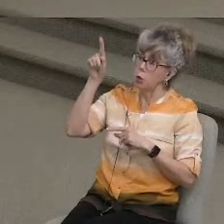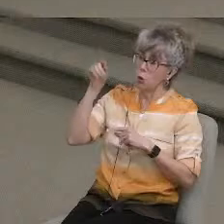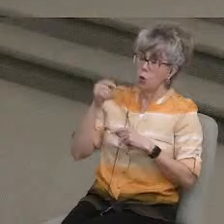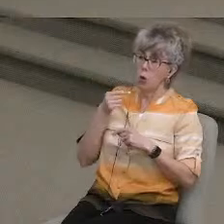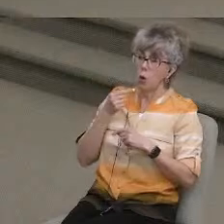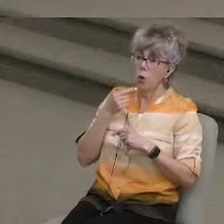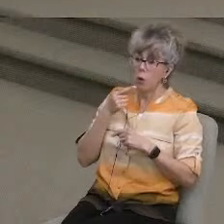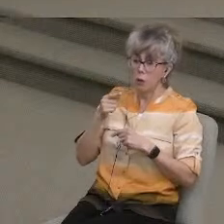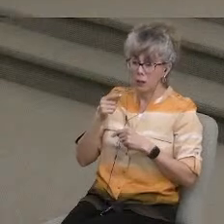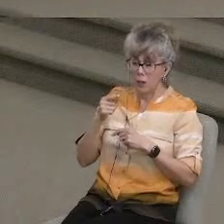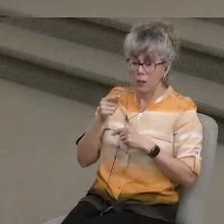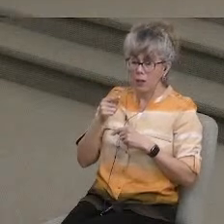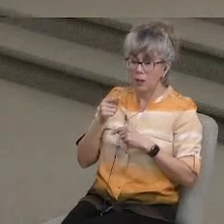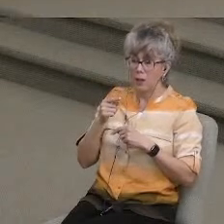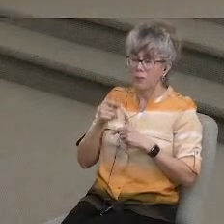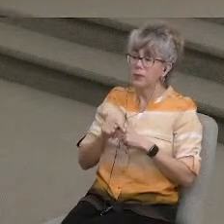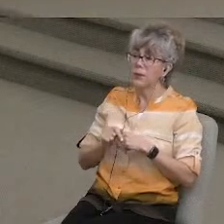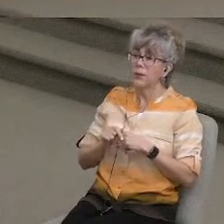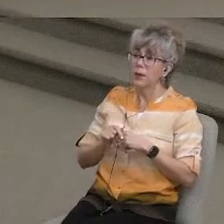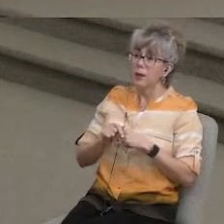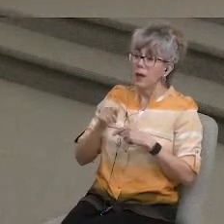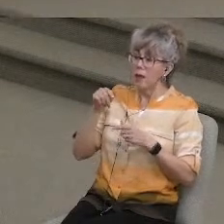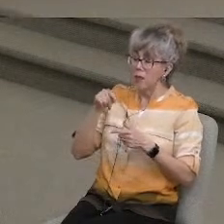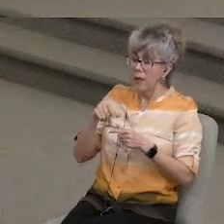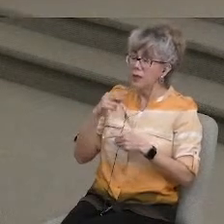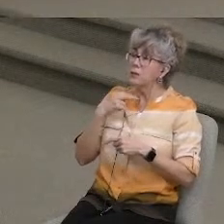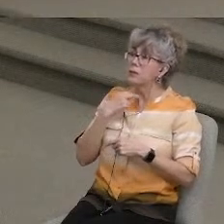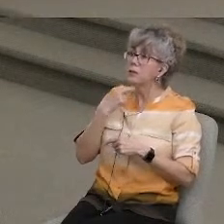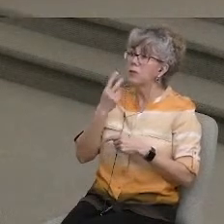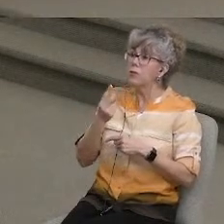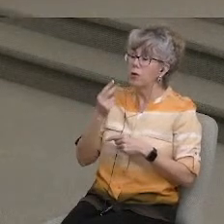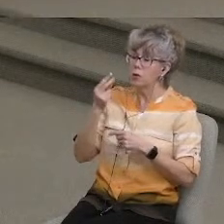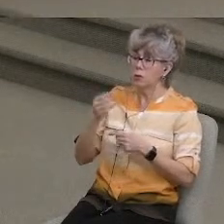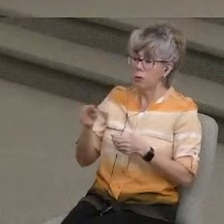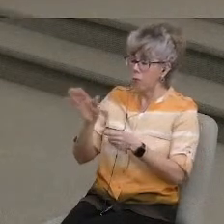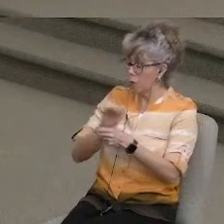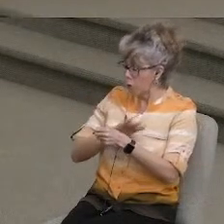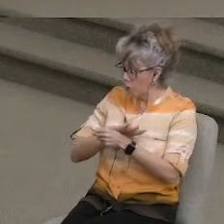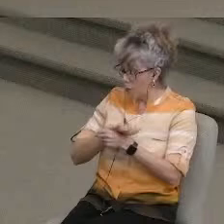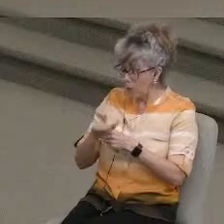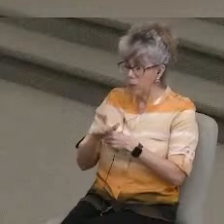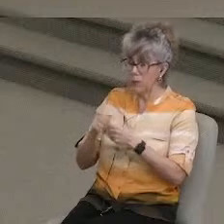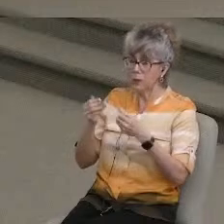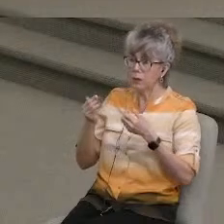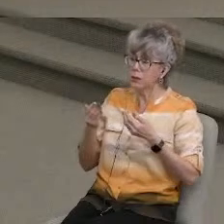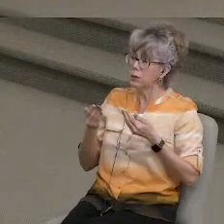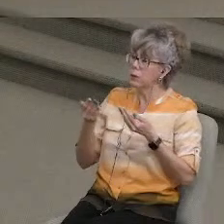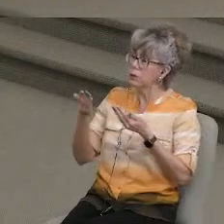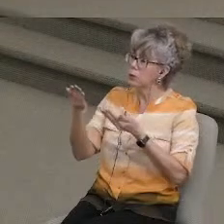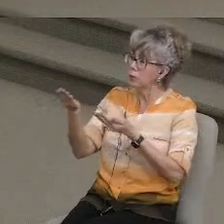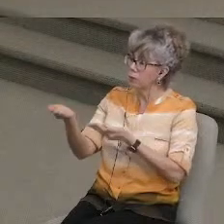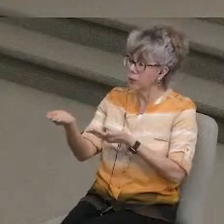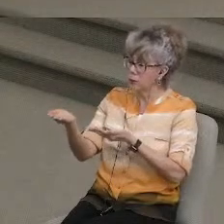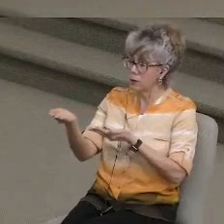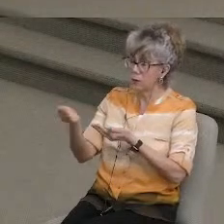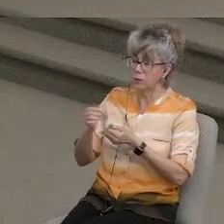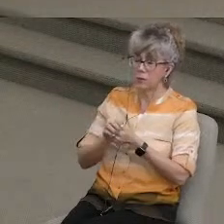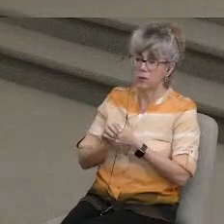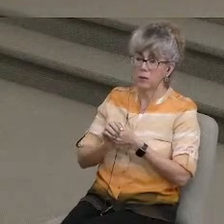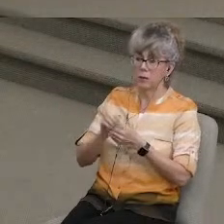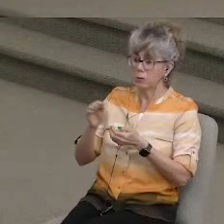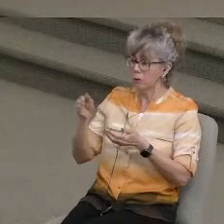submission. And so in the resurrected Christ, we see the image of love, motivated obedience that will stop at nothing to pay the